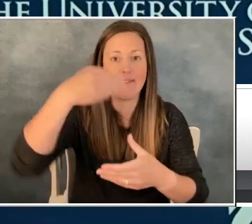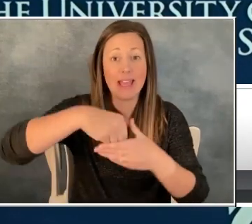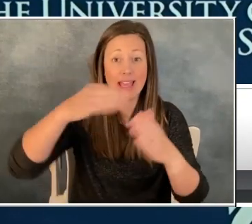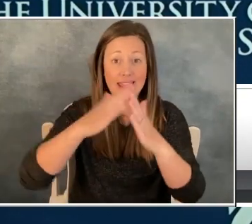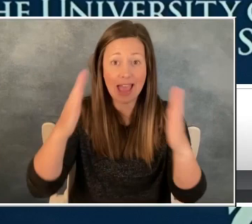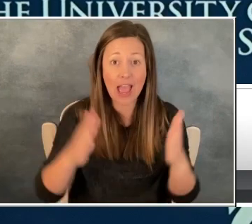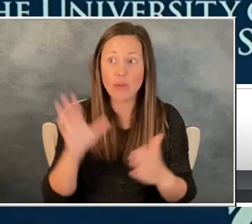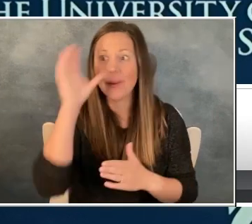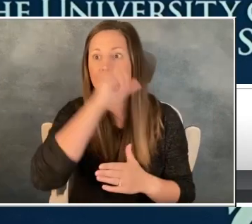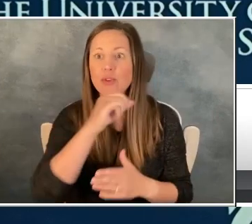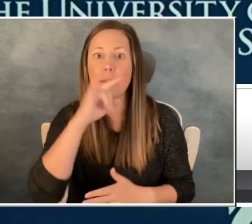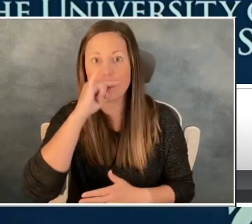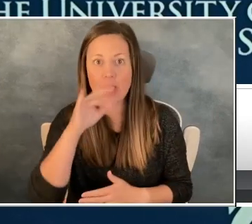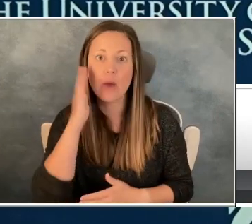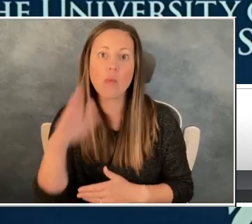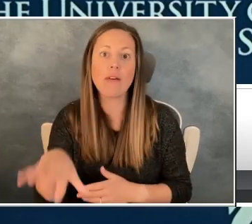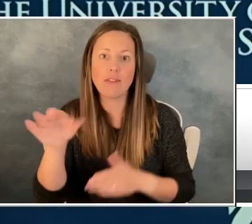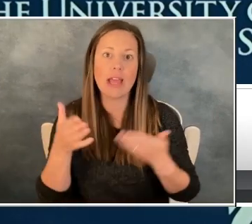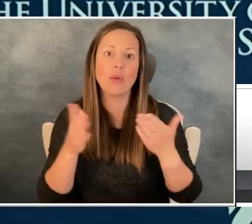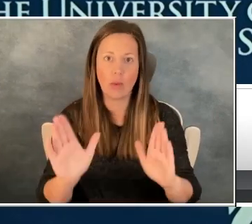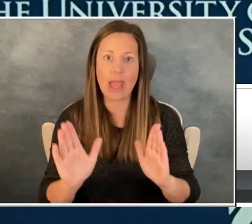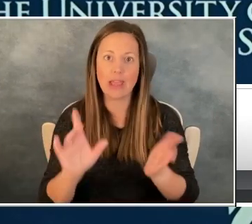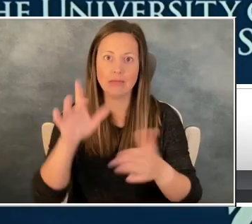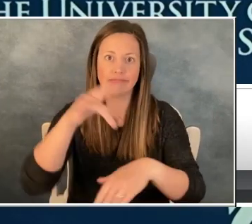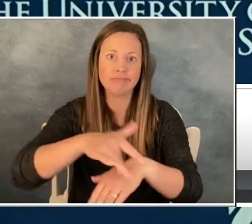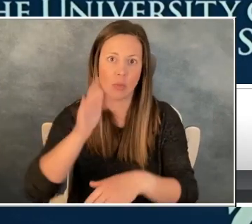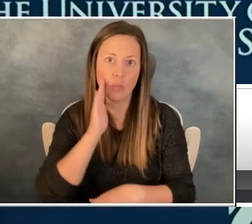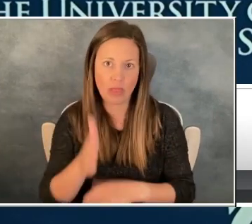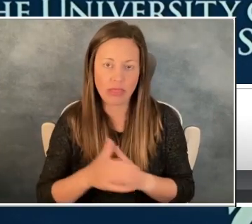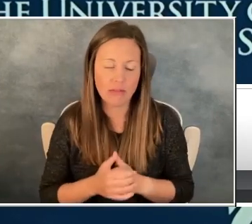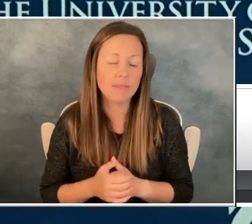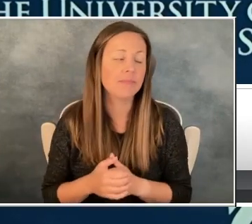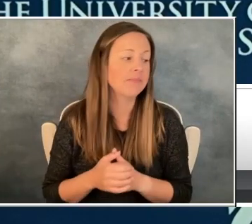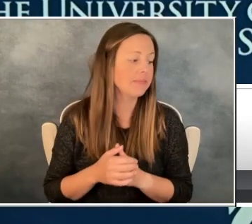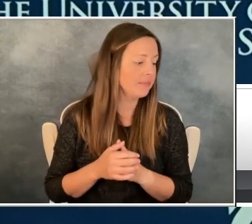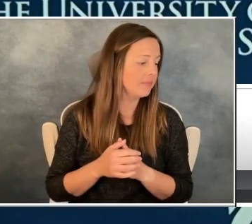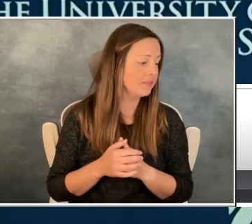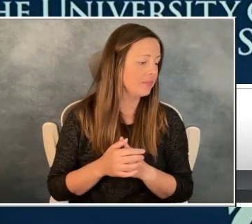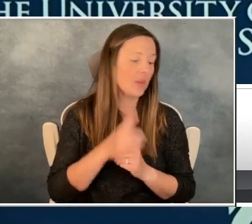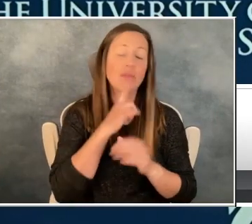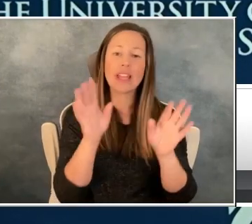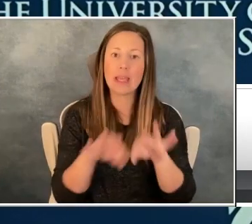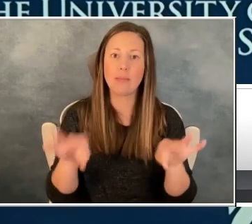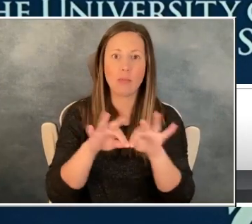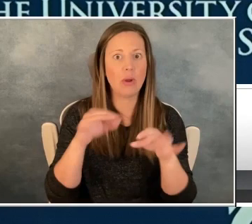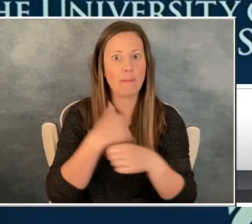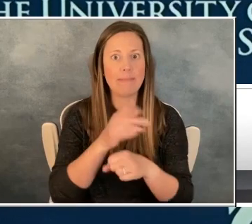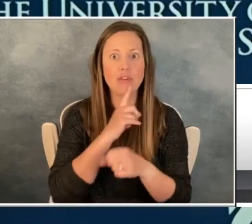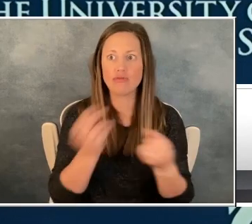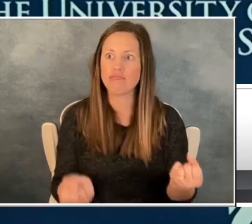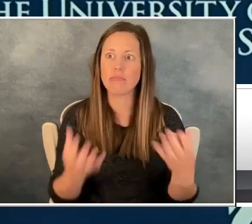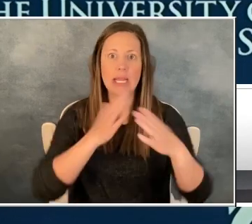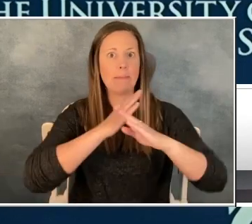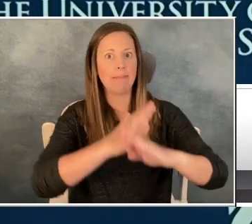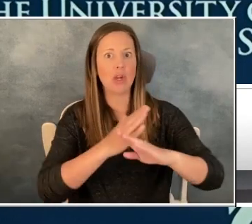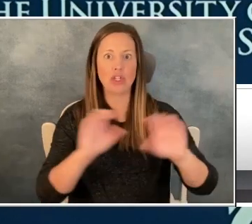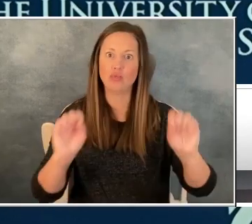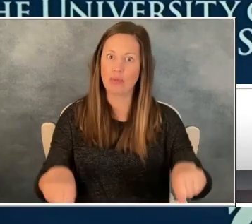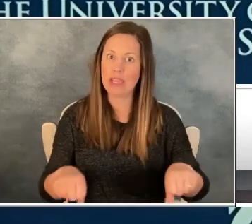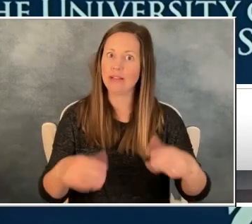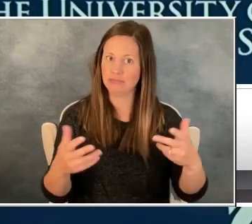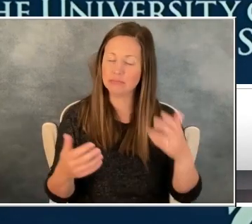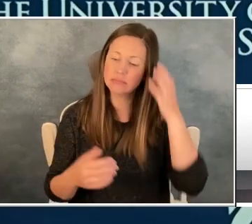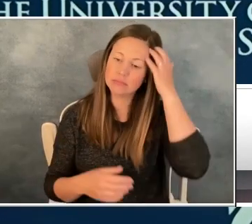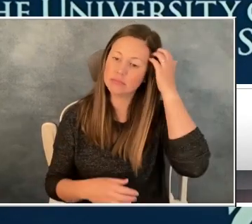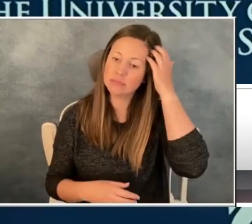child's going to find a way to get into it. And you want to put as many barriers as you can to prevent that. I